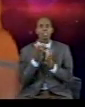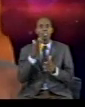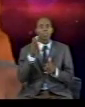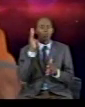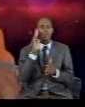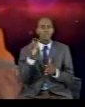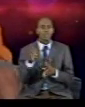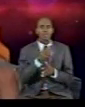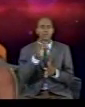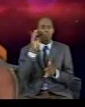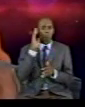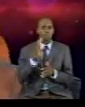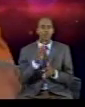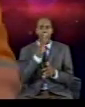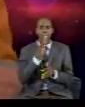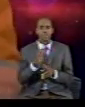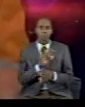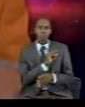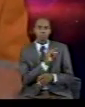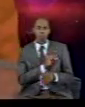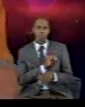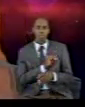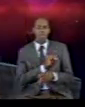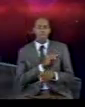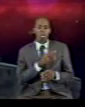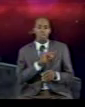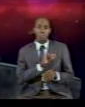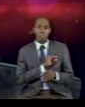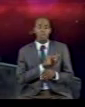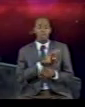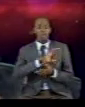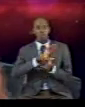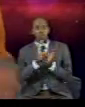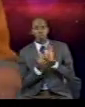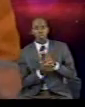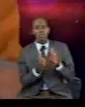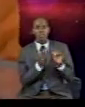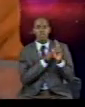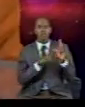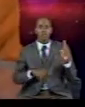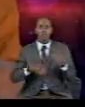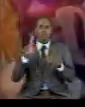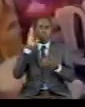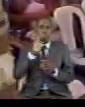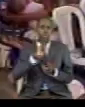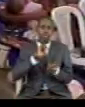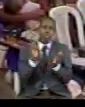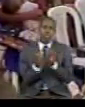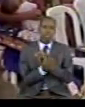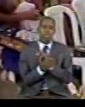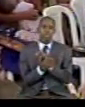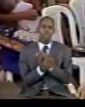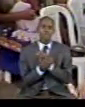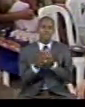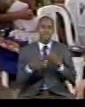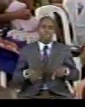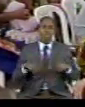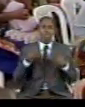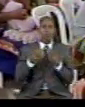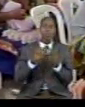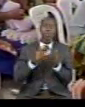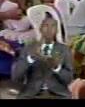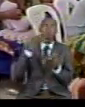be converted. And the Lord will change their life to the glory of his name. In